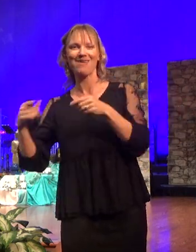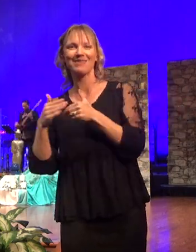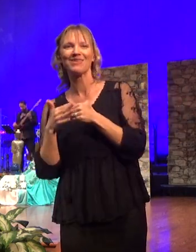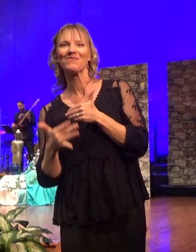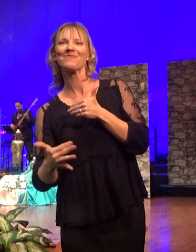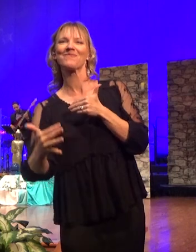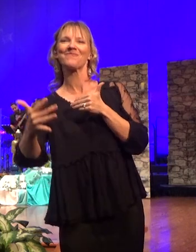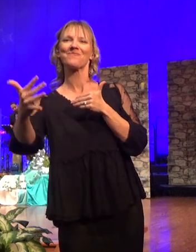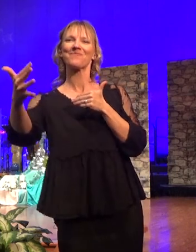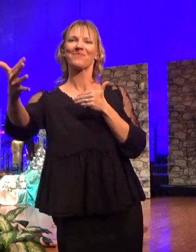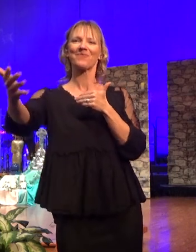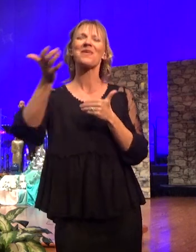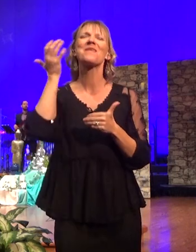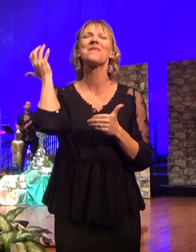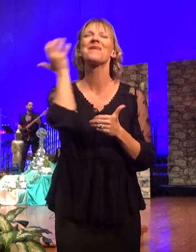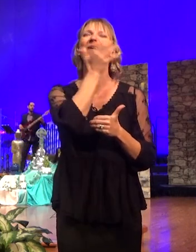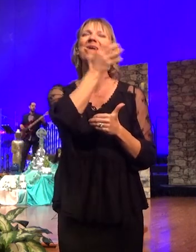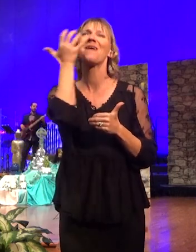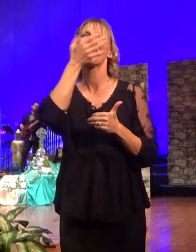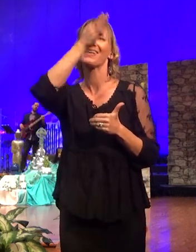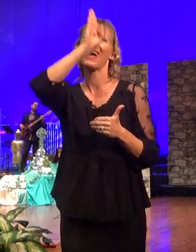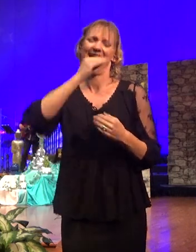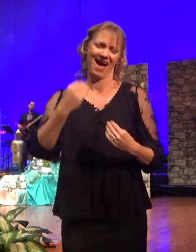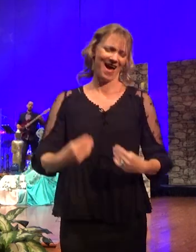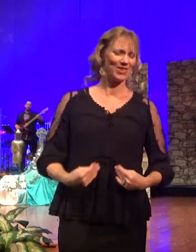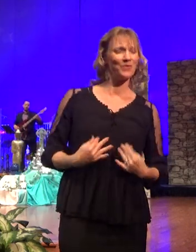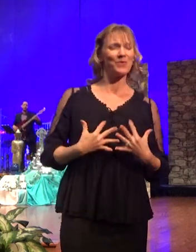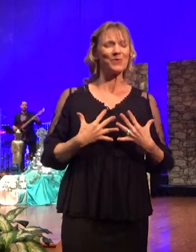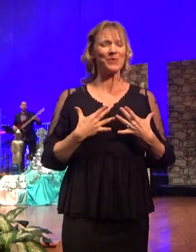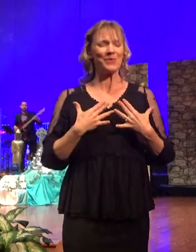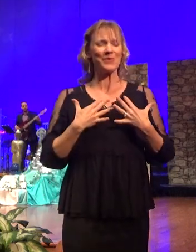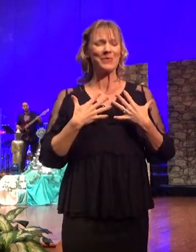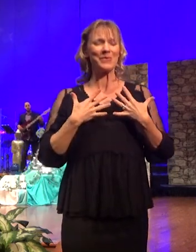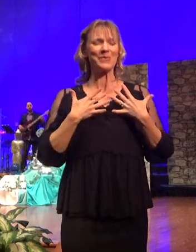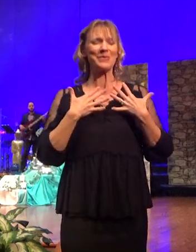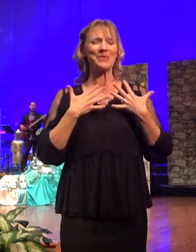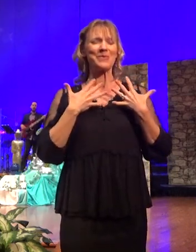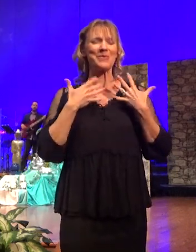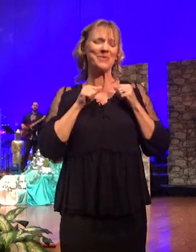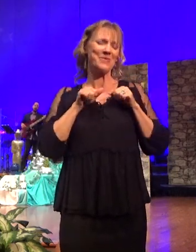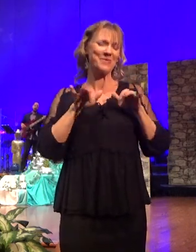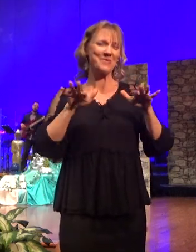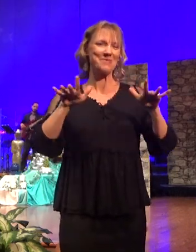next when you move through